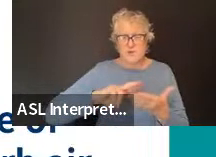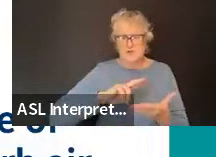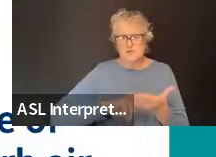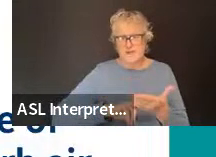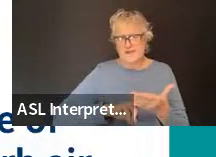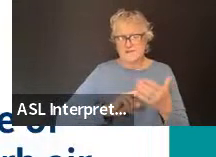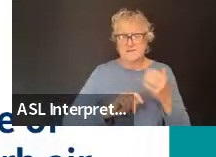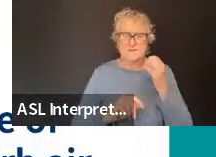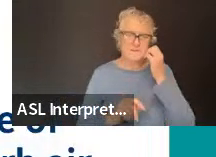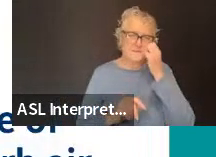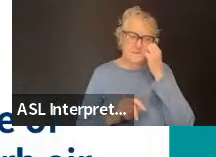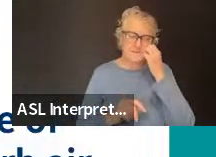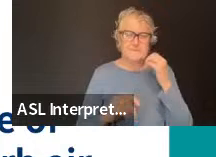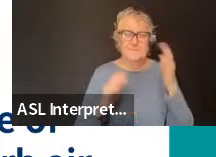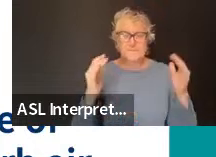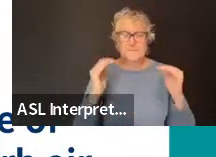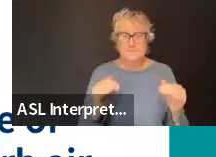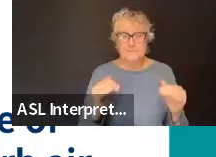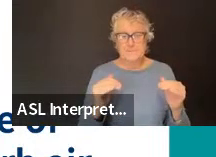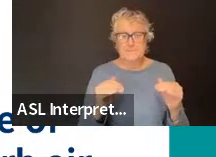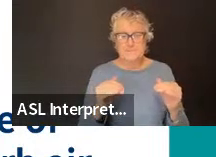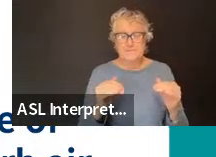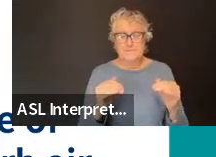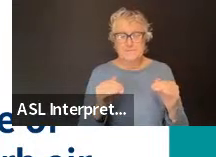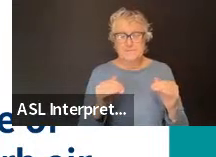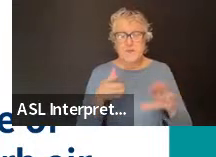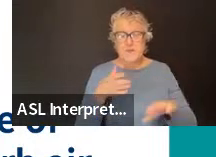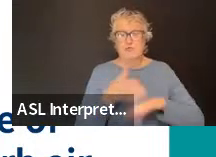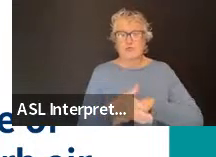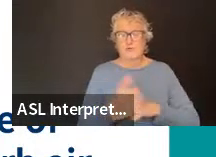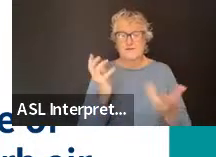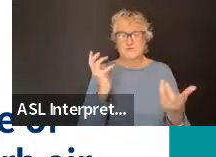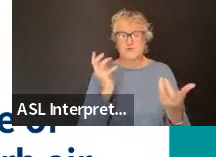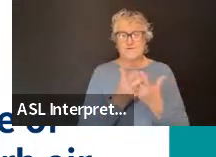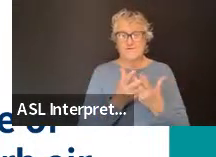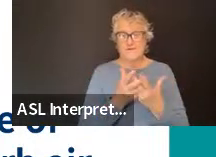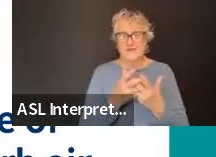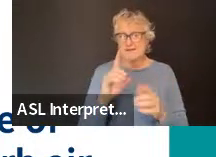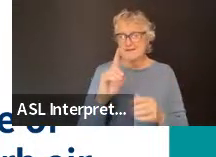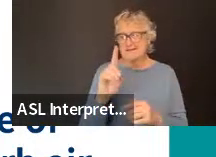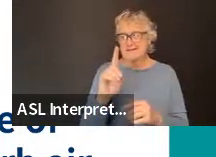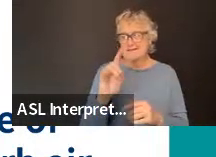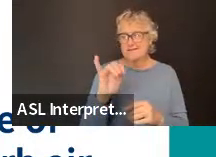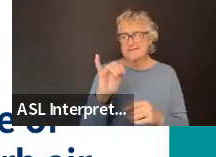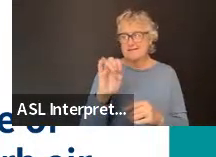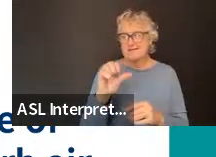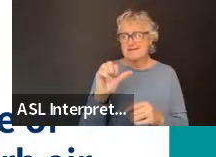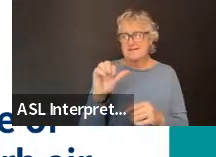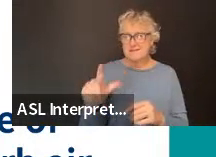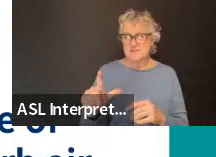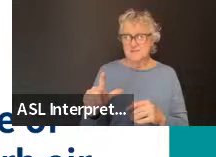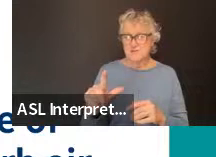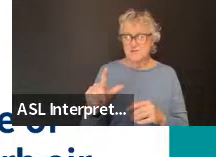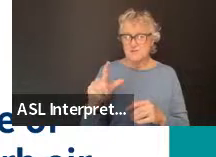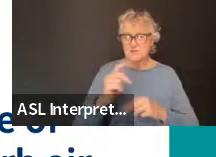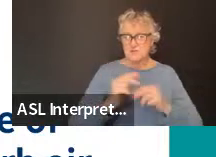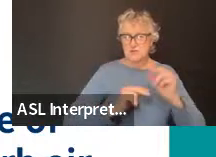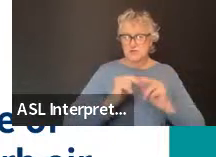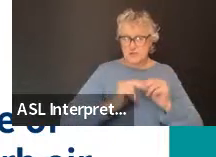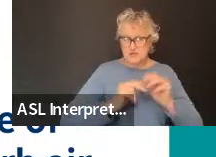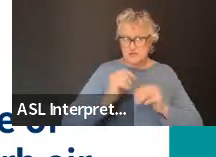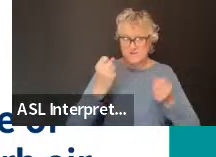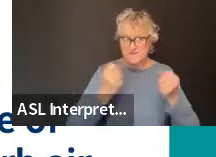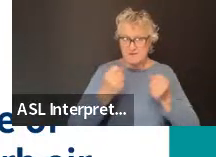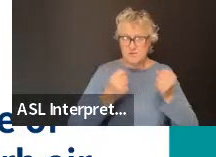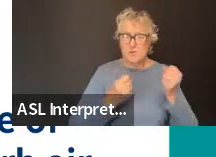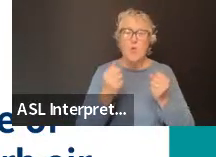Next slide, please. Thanks. Retrofit diesel construction vehicles or require the use of renewable diesel where feasible